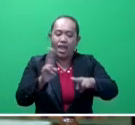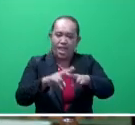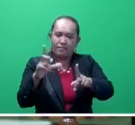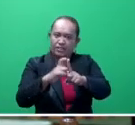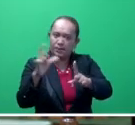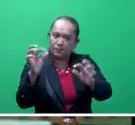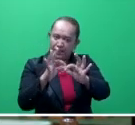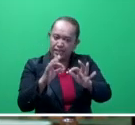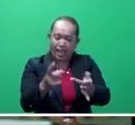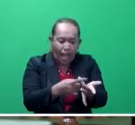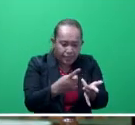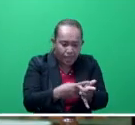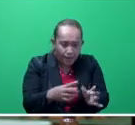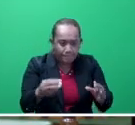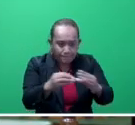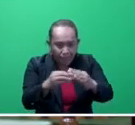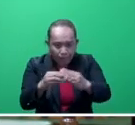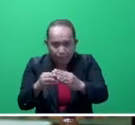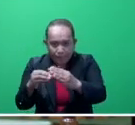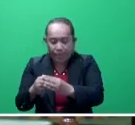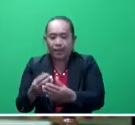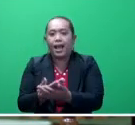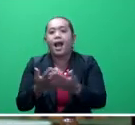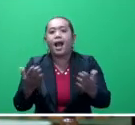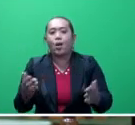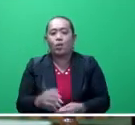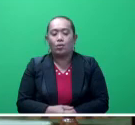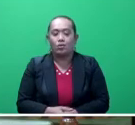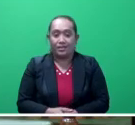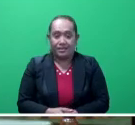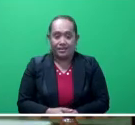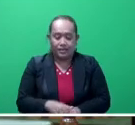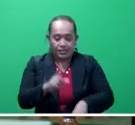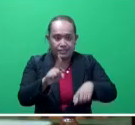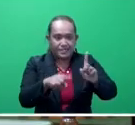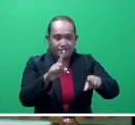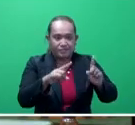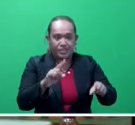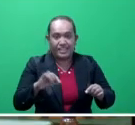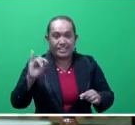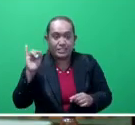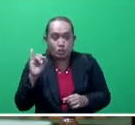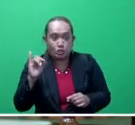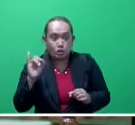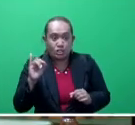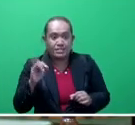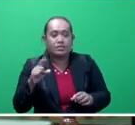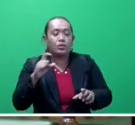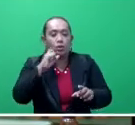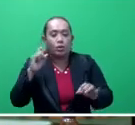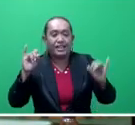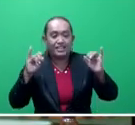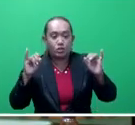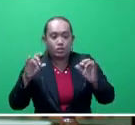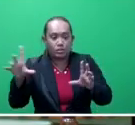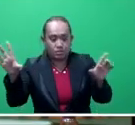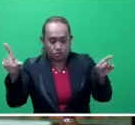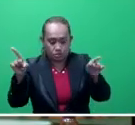licensed credit institutions. These financial institutions will lend these funds at no more than